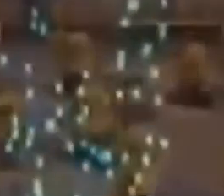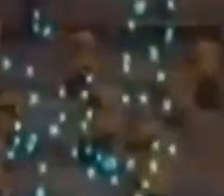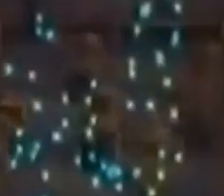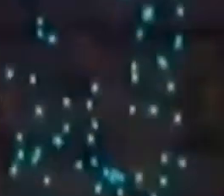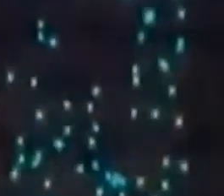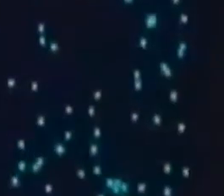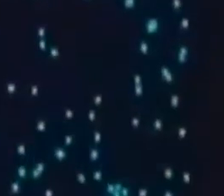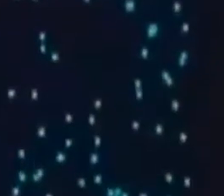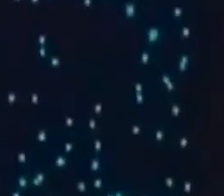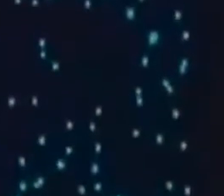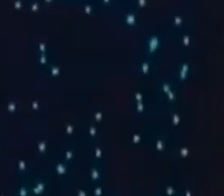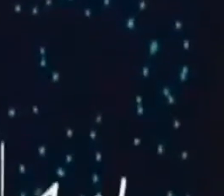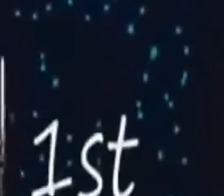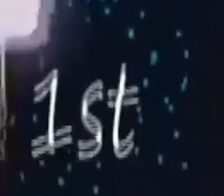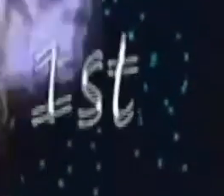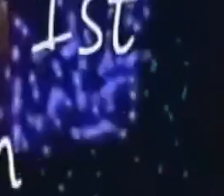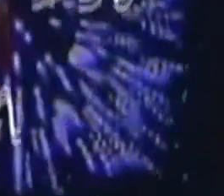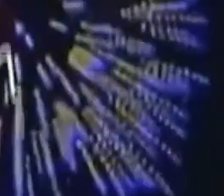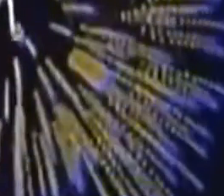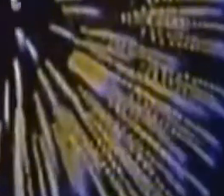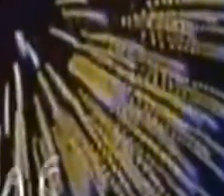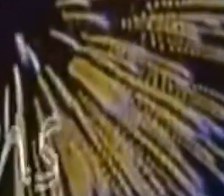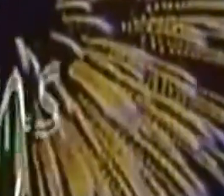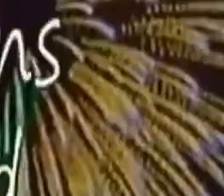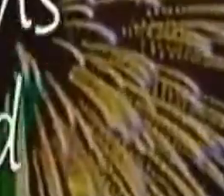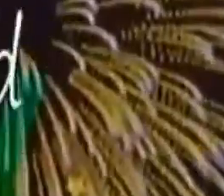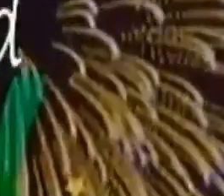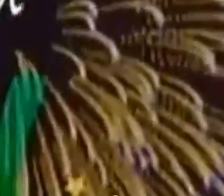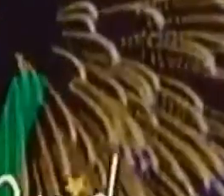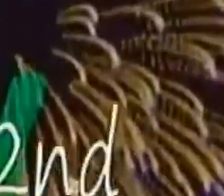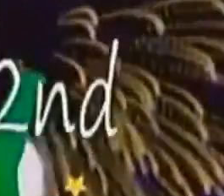In August. Let's have a great day today in Eagle Nation.